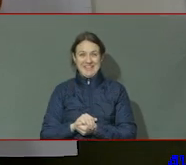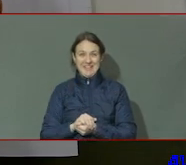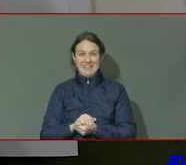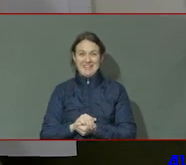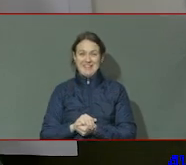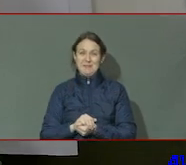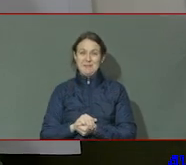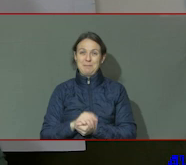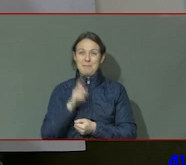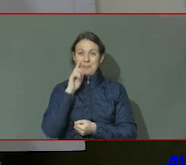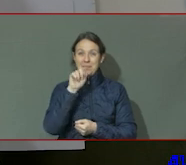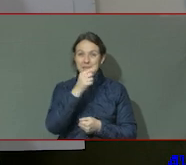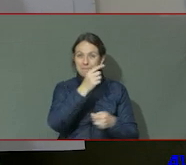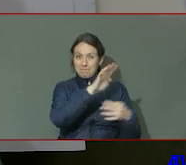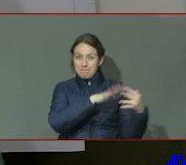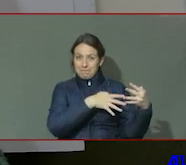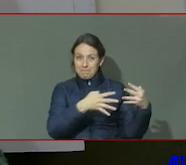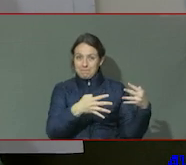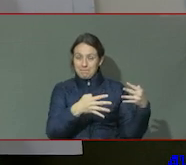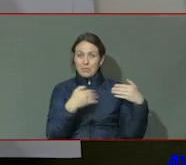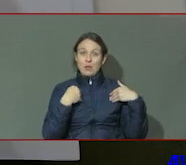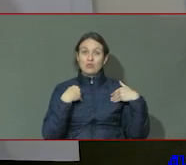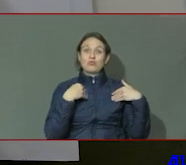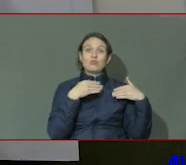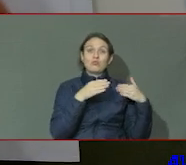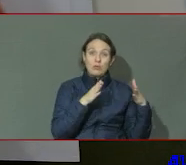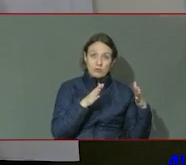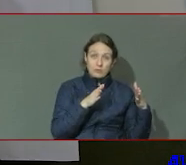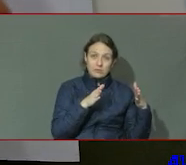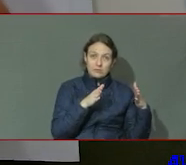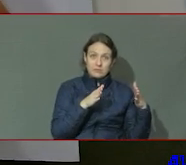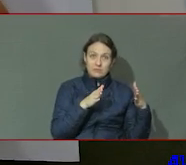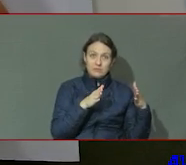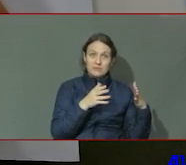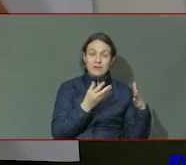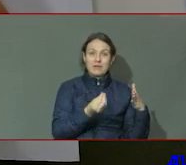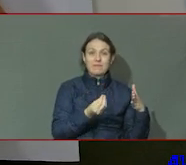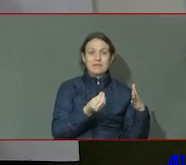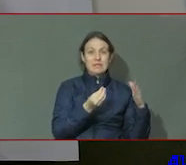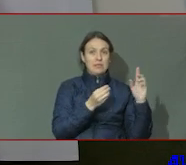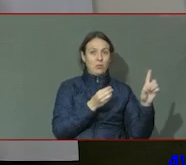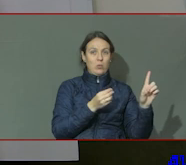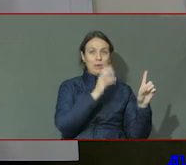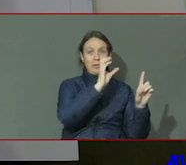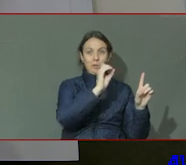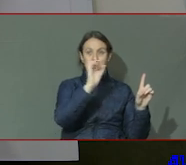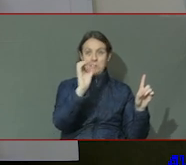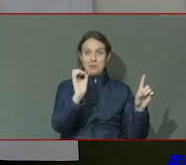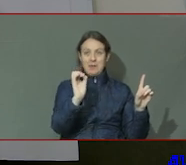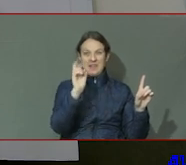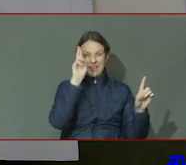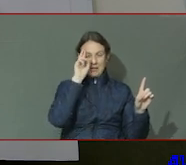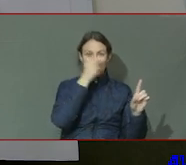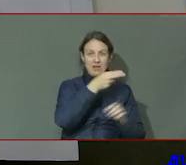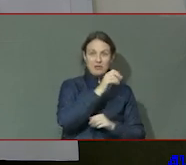you. There was my initial one. I start out from scratch. I just put in